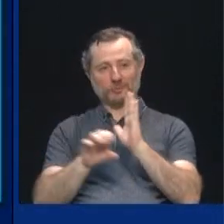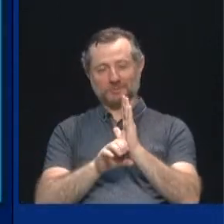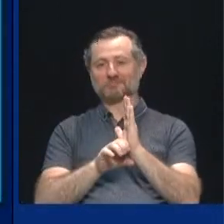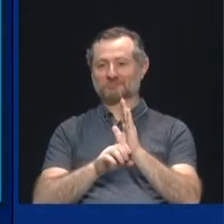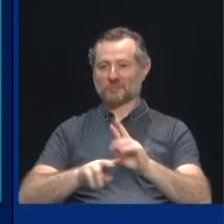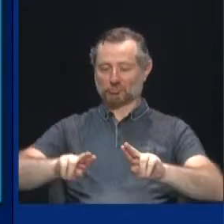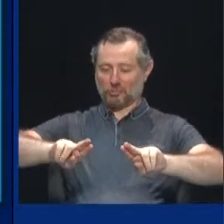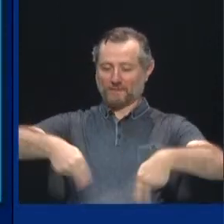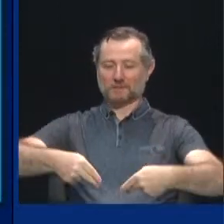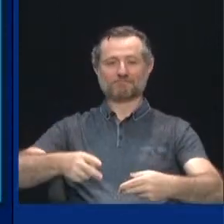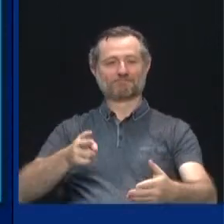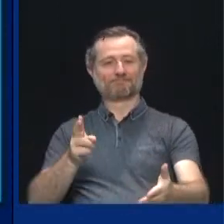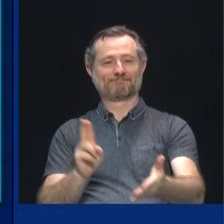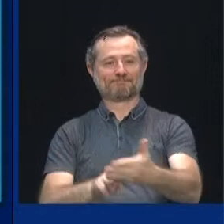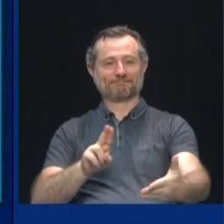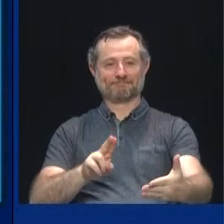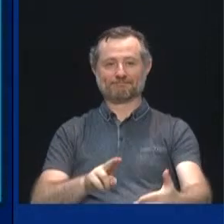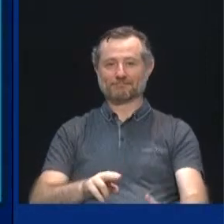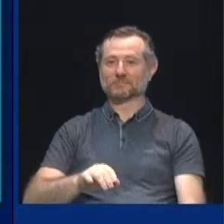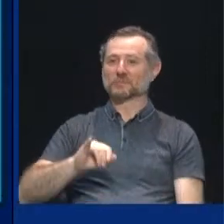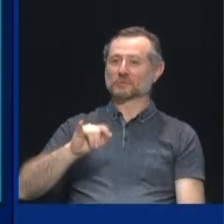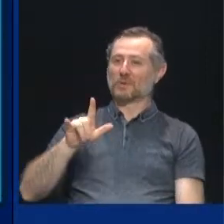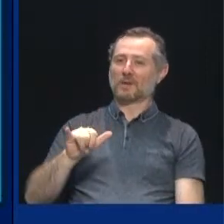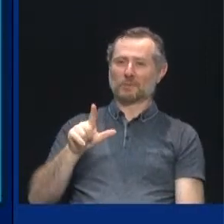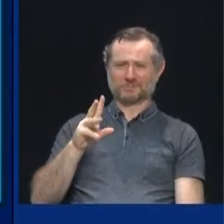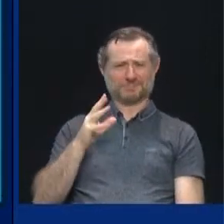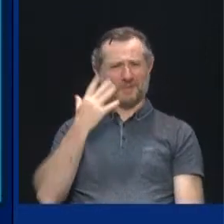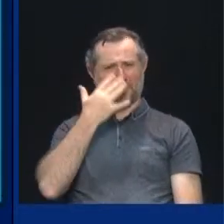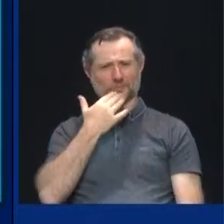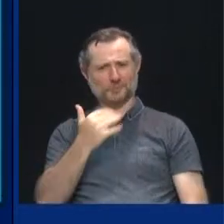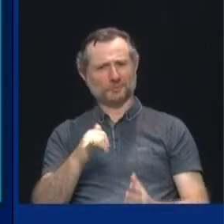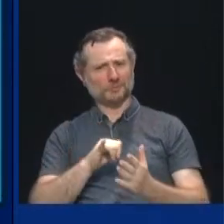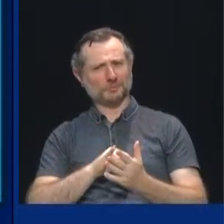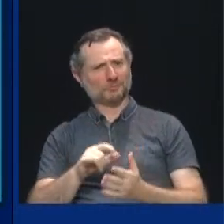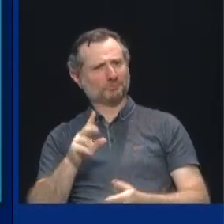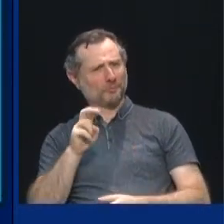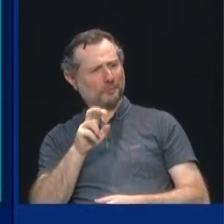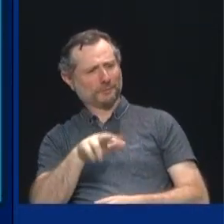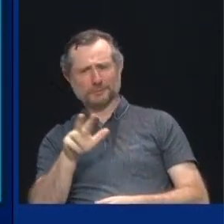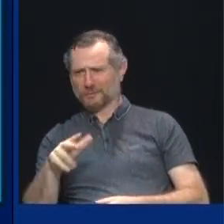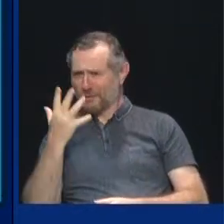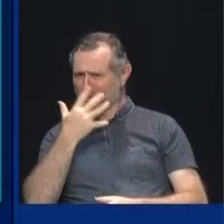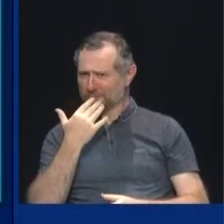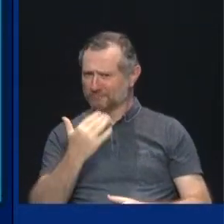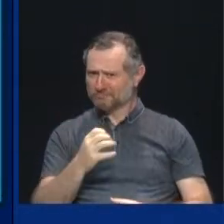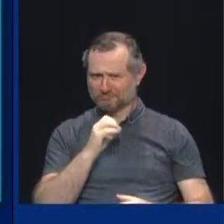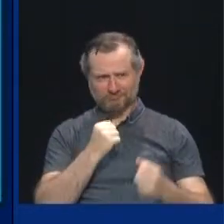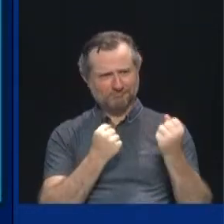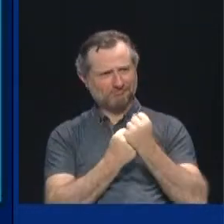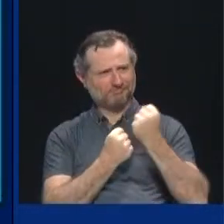good for 233 years old, don't you? Let's give New York State a round of applause.